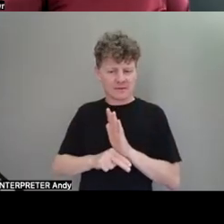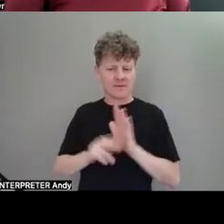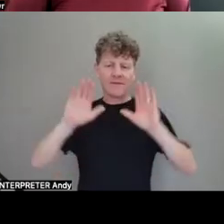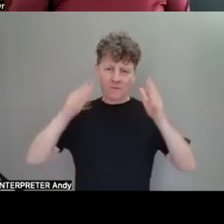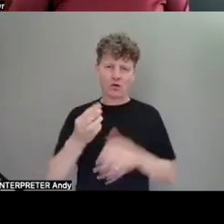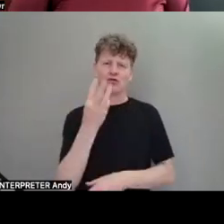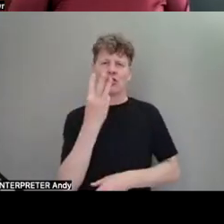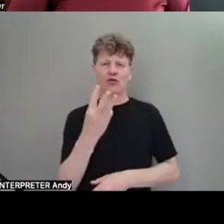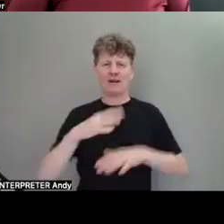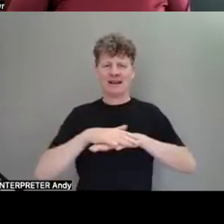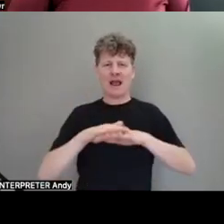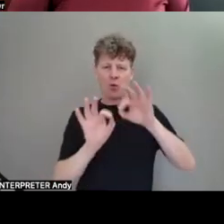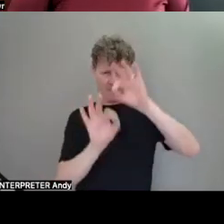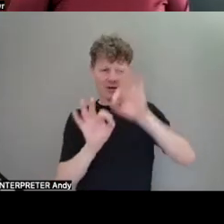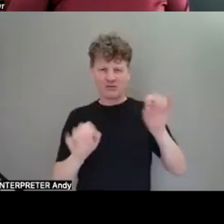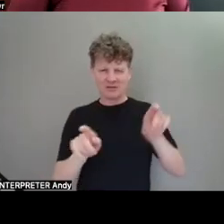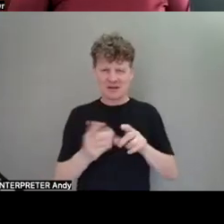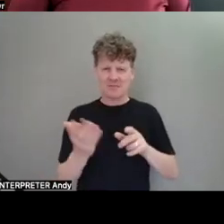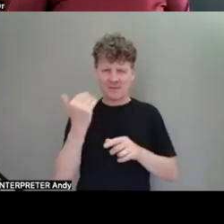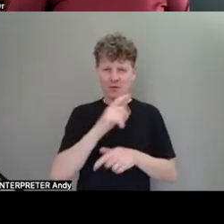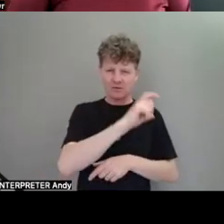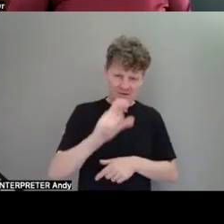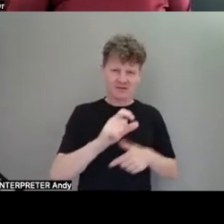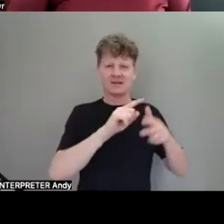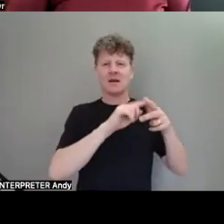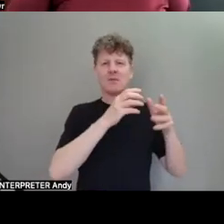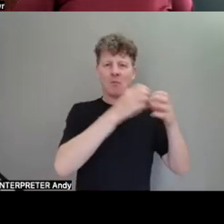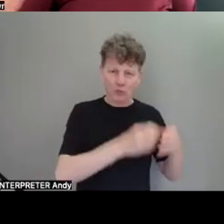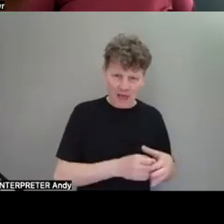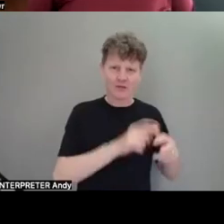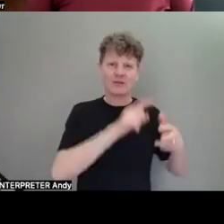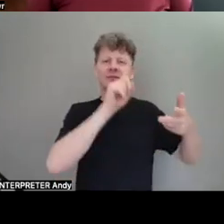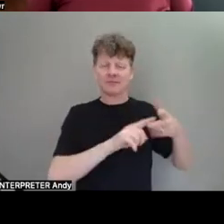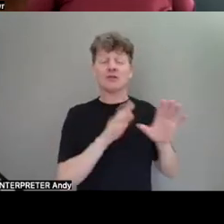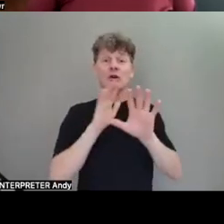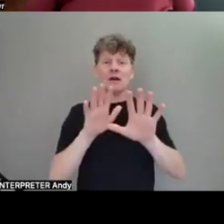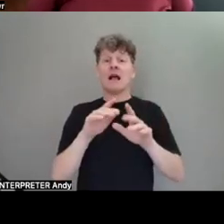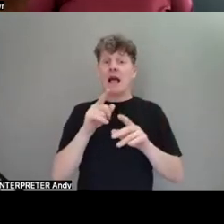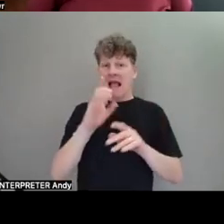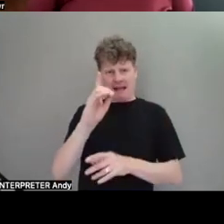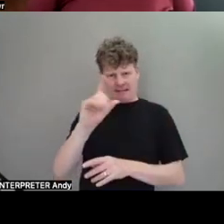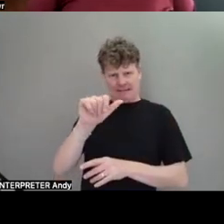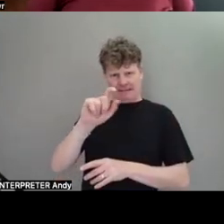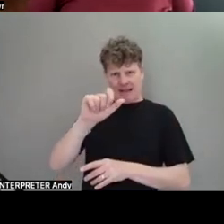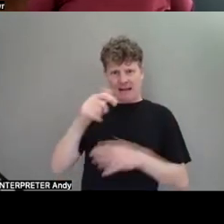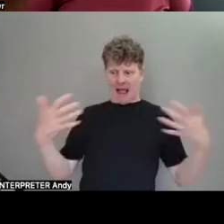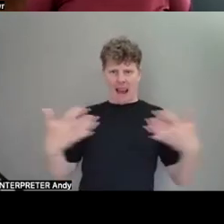metrics. For this, we had to do a lot of kind of data alignment, because naturally the English lexicons are much